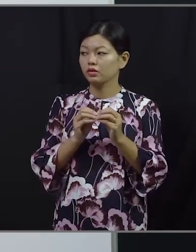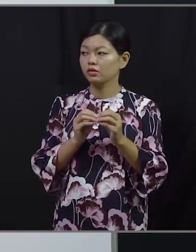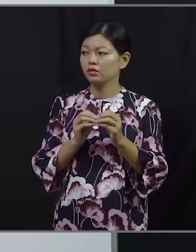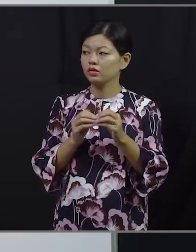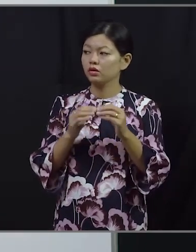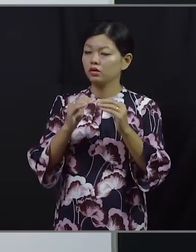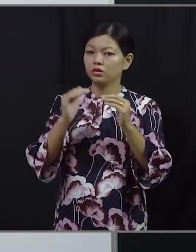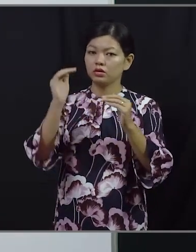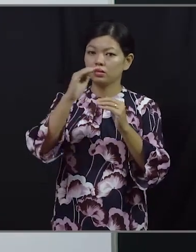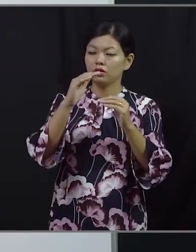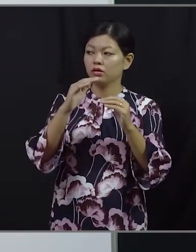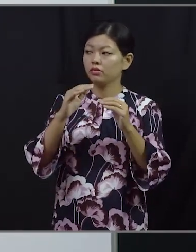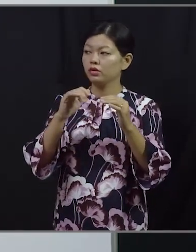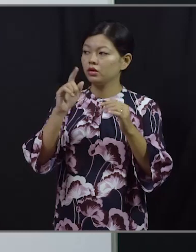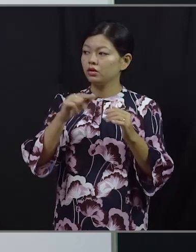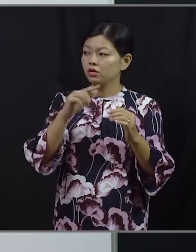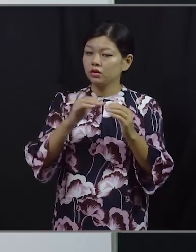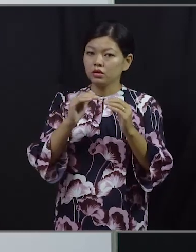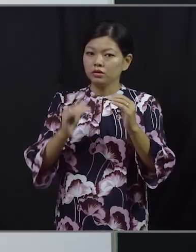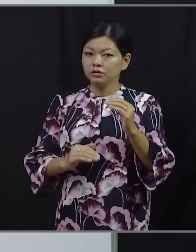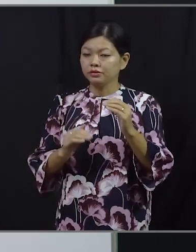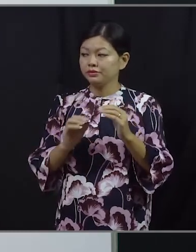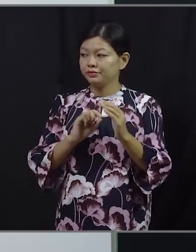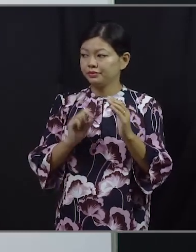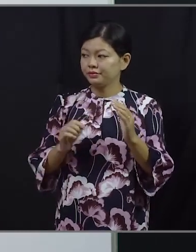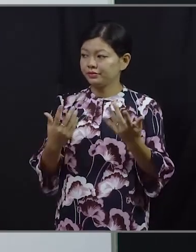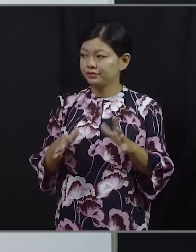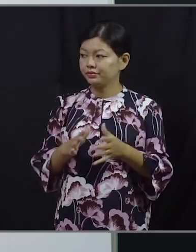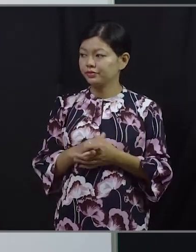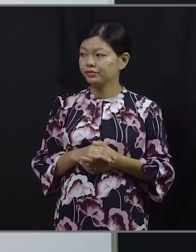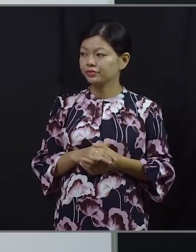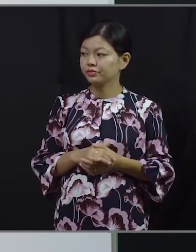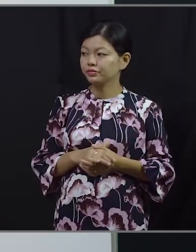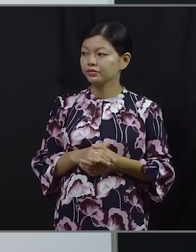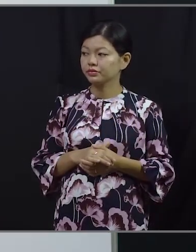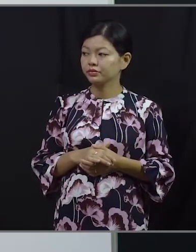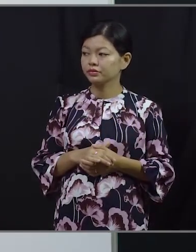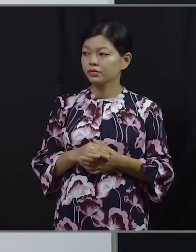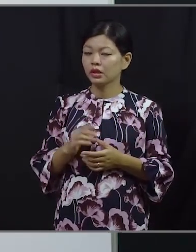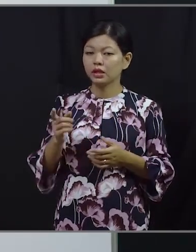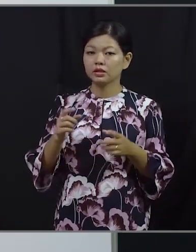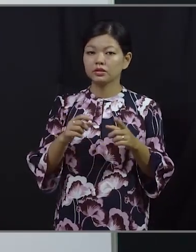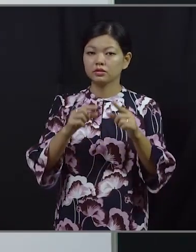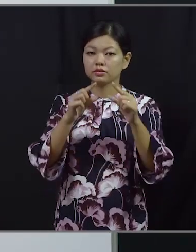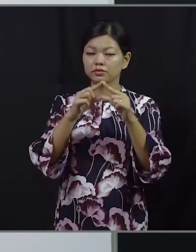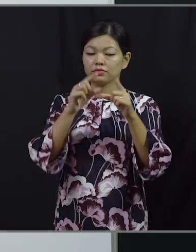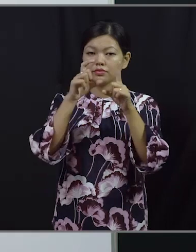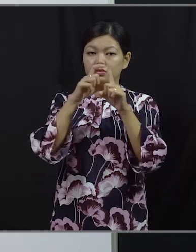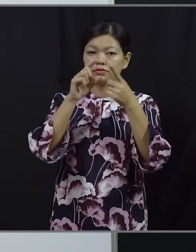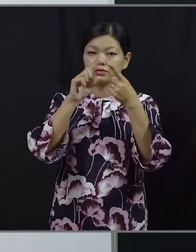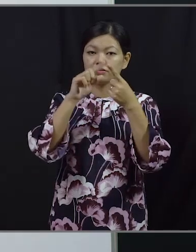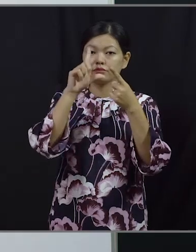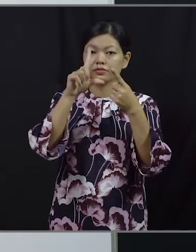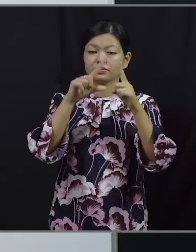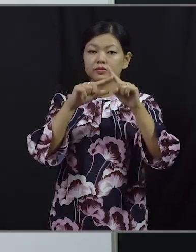AC, and for alpha, I'm writing A dash Q divided by AC. So this is from delta. So tan